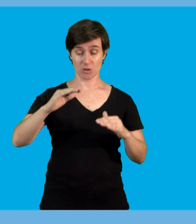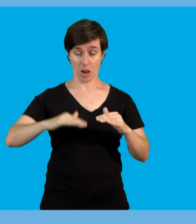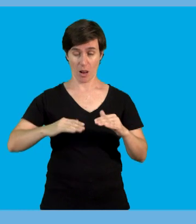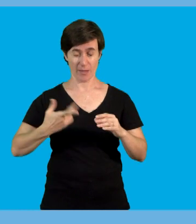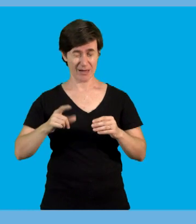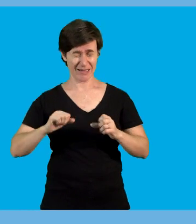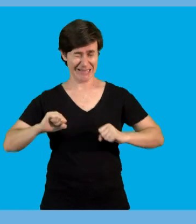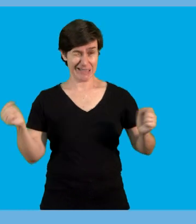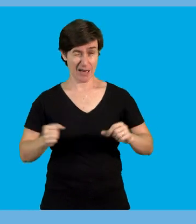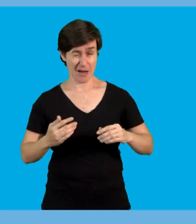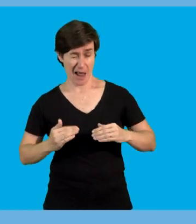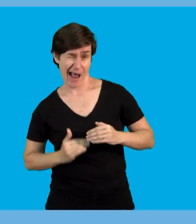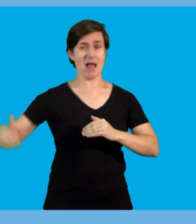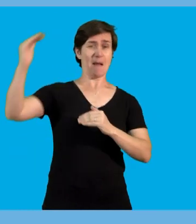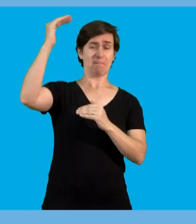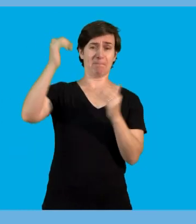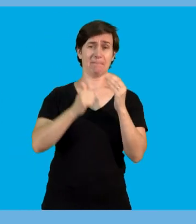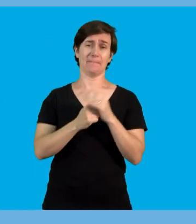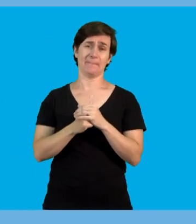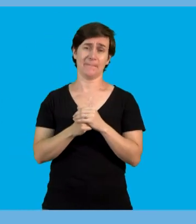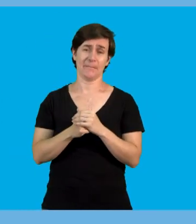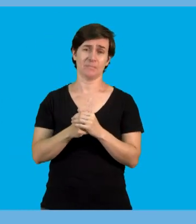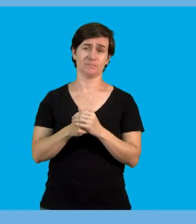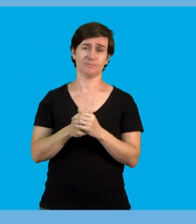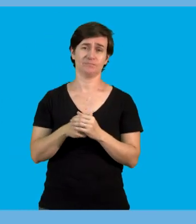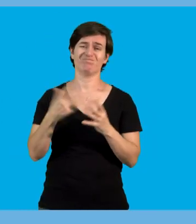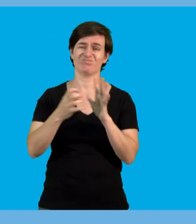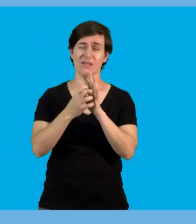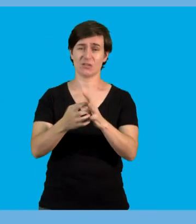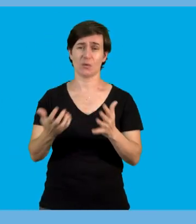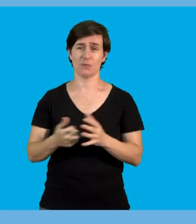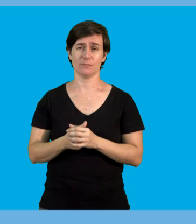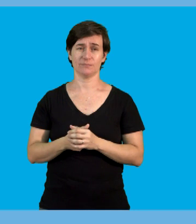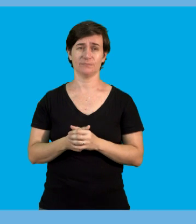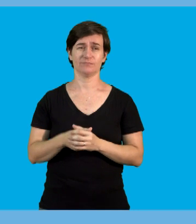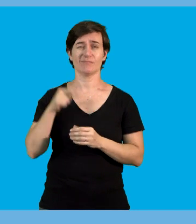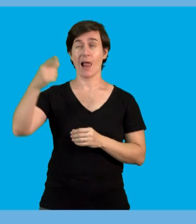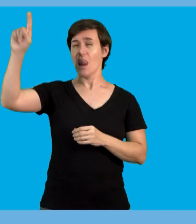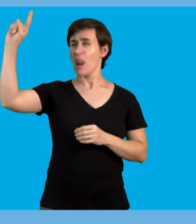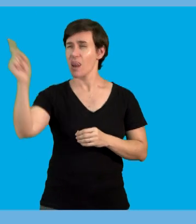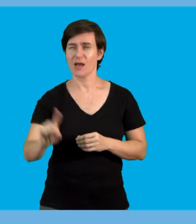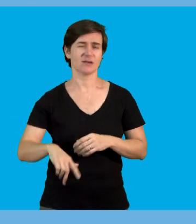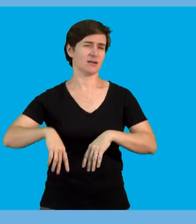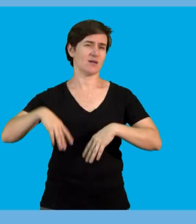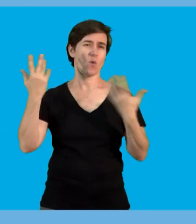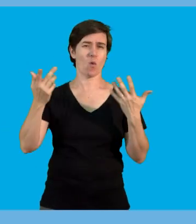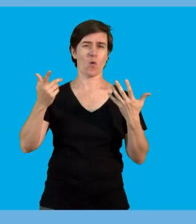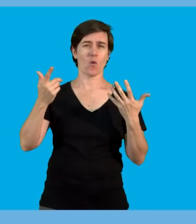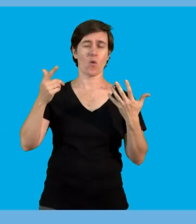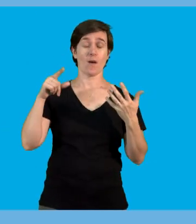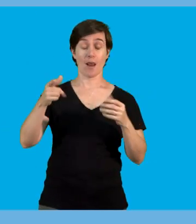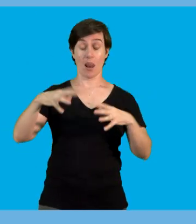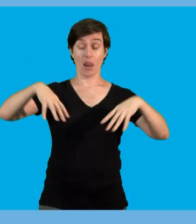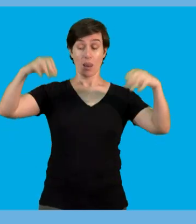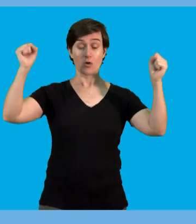So a power surge is going to occur when the voltage suddenly spikes. For example, when lightning strikes or when the power